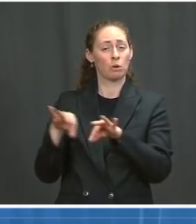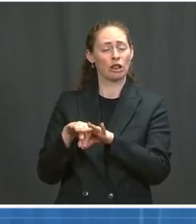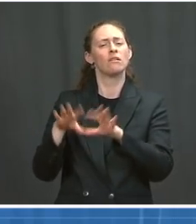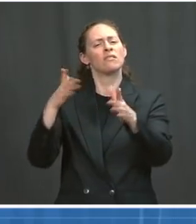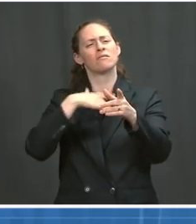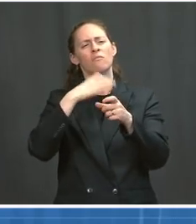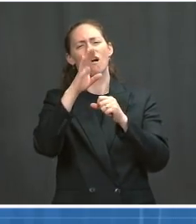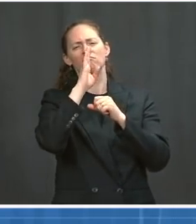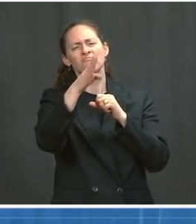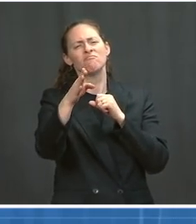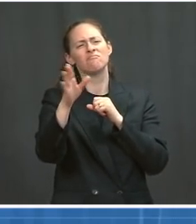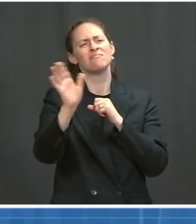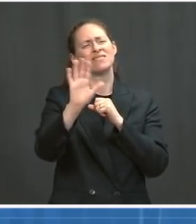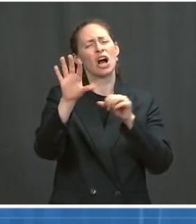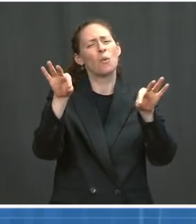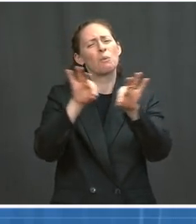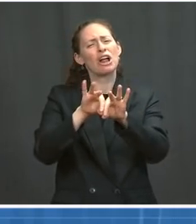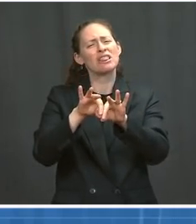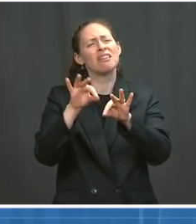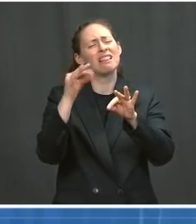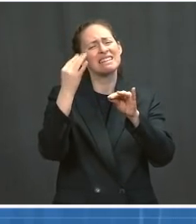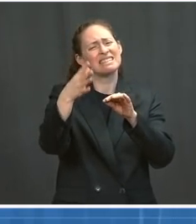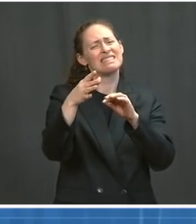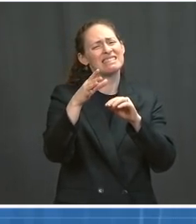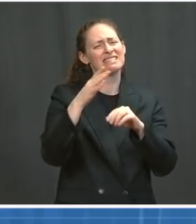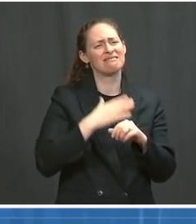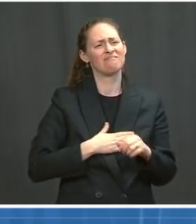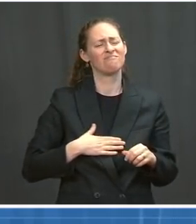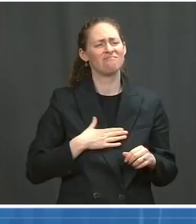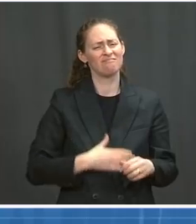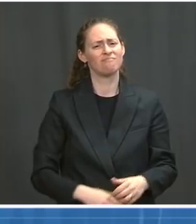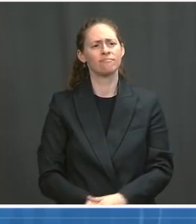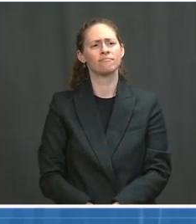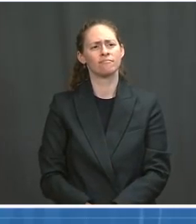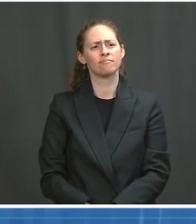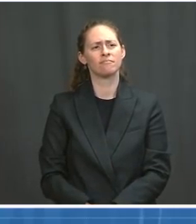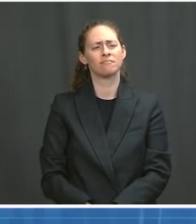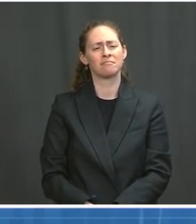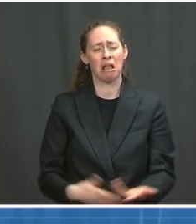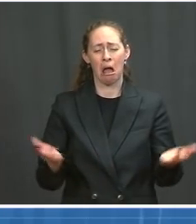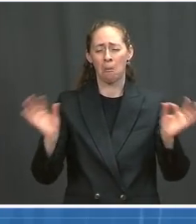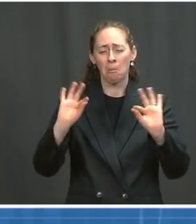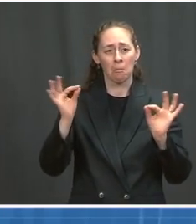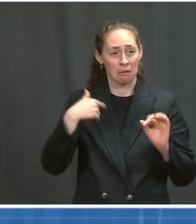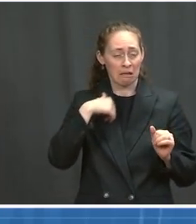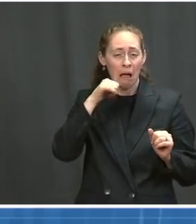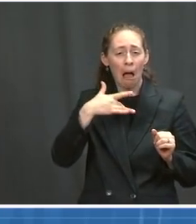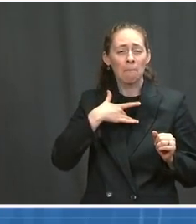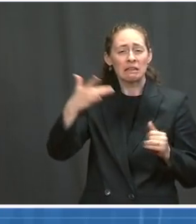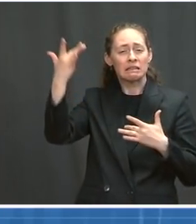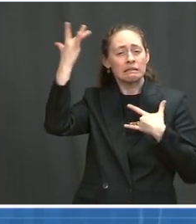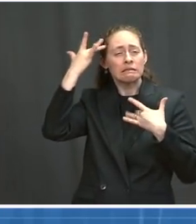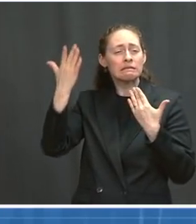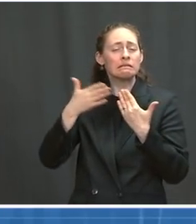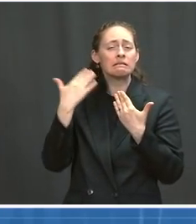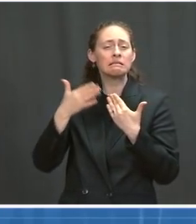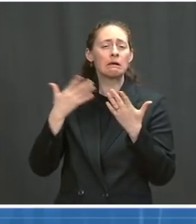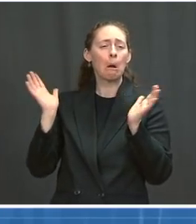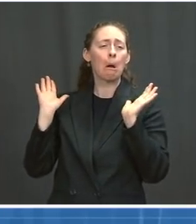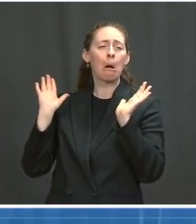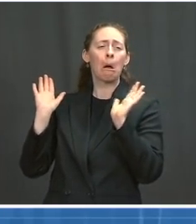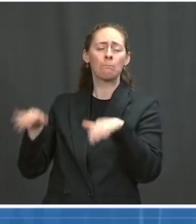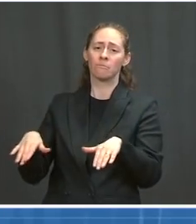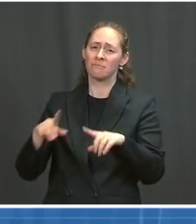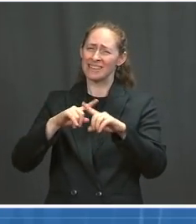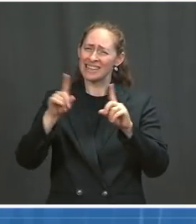not at high risk for severe illness from COVID-19, we know that you can still get infected, even without symptoms,